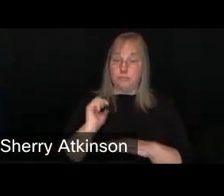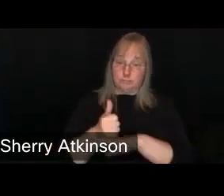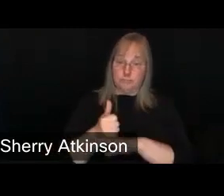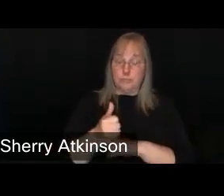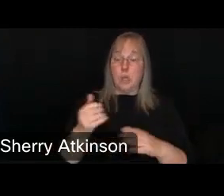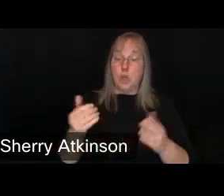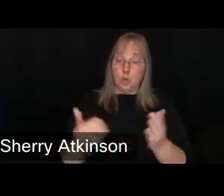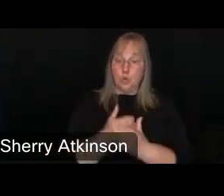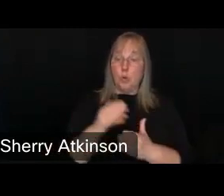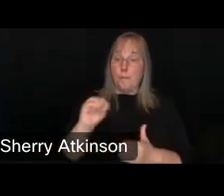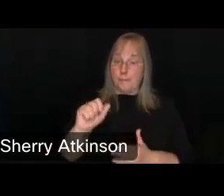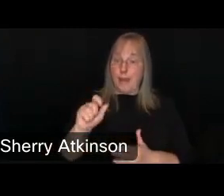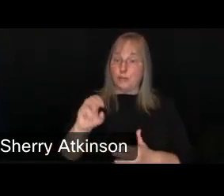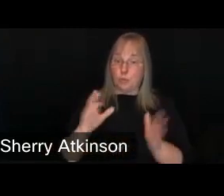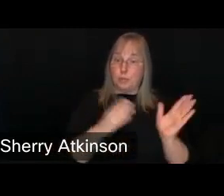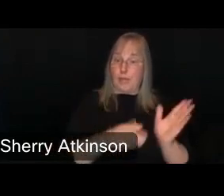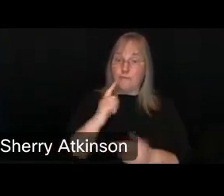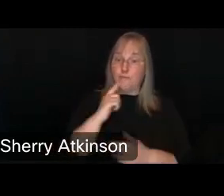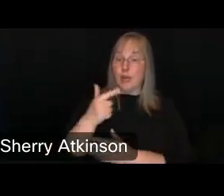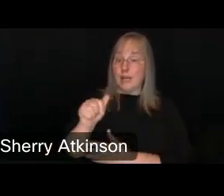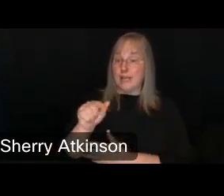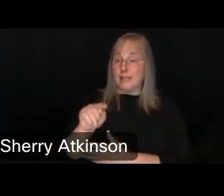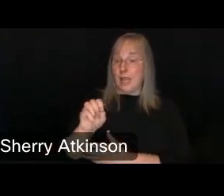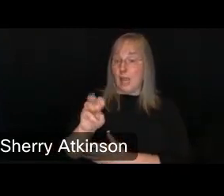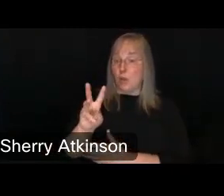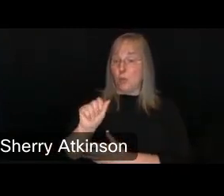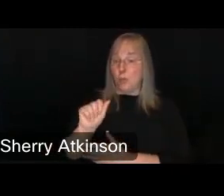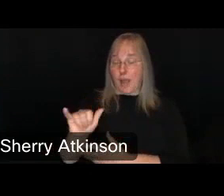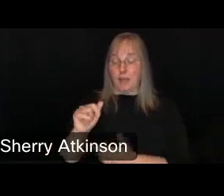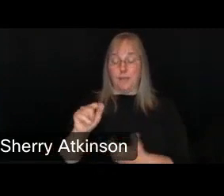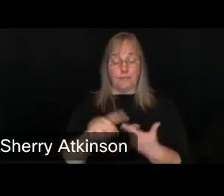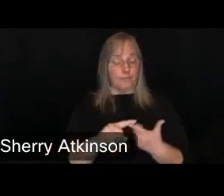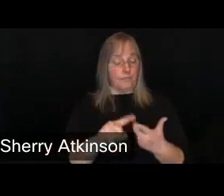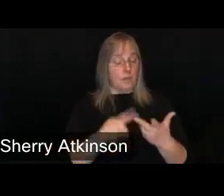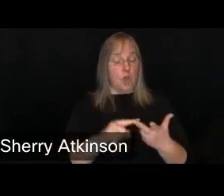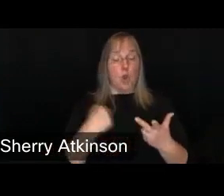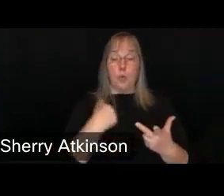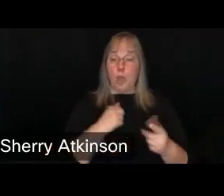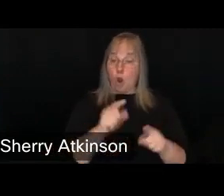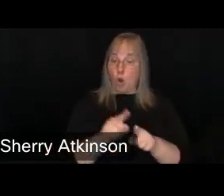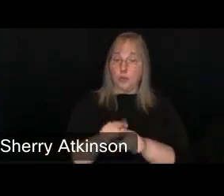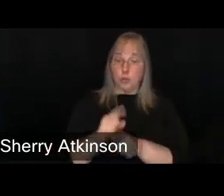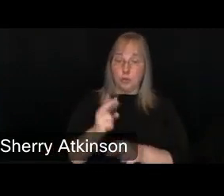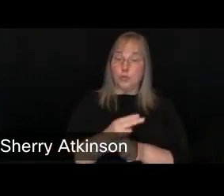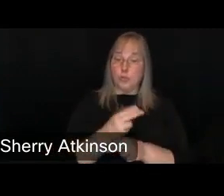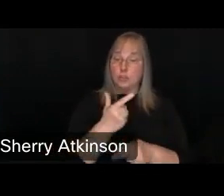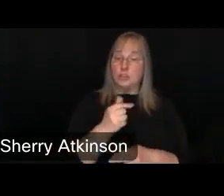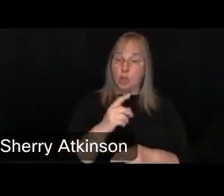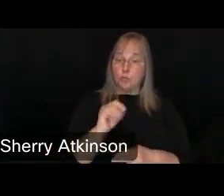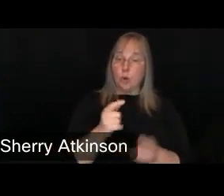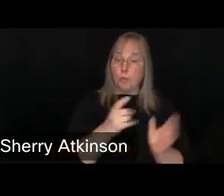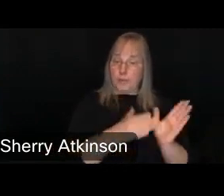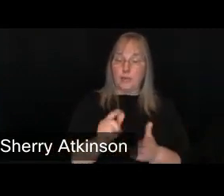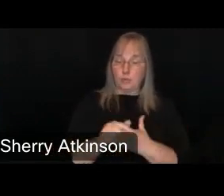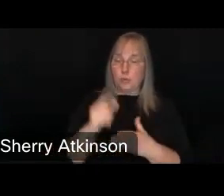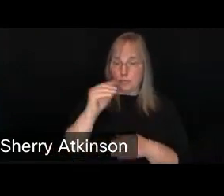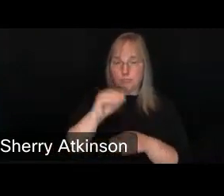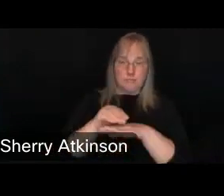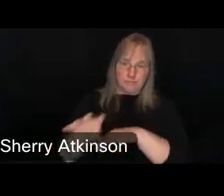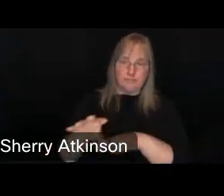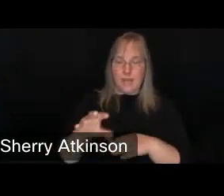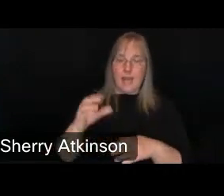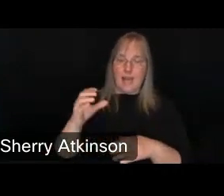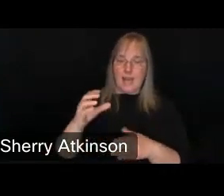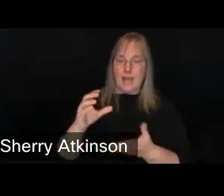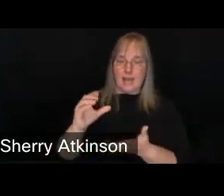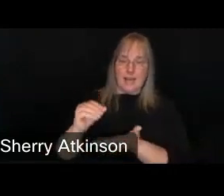Gateway. We also use the general plan to help inform the county's capital budgets, which I know that's going to be a lot of